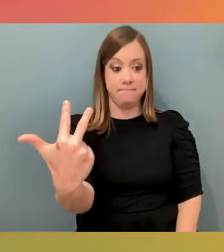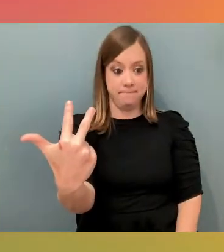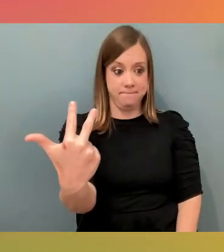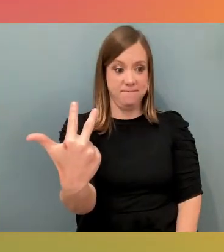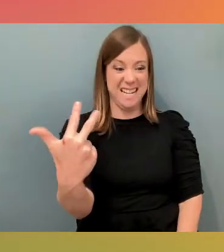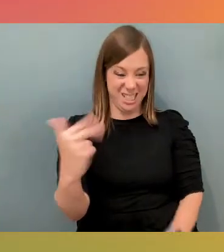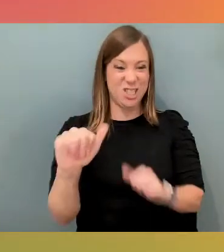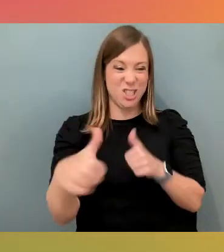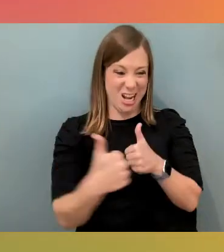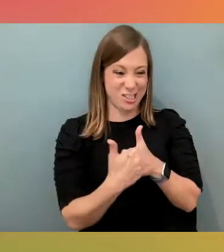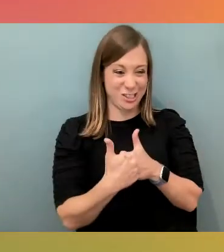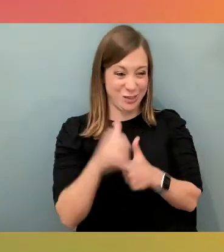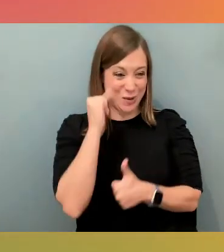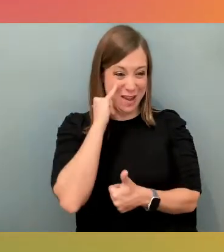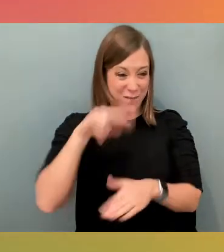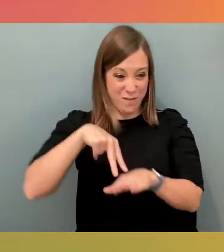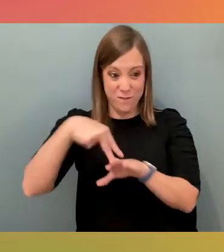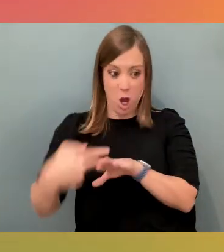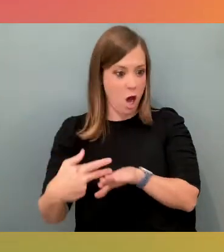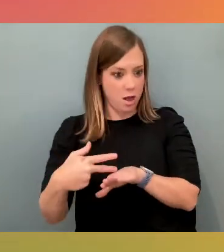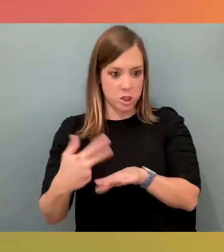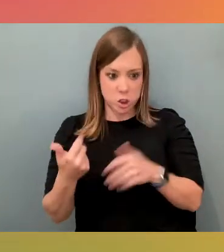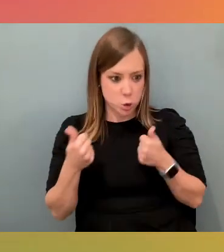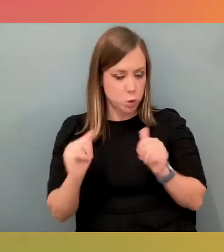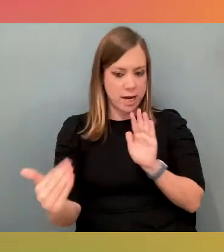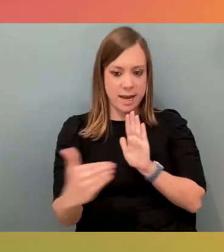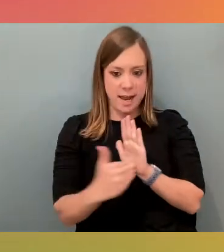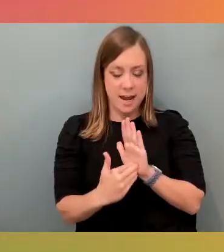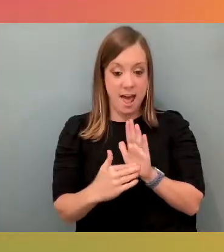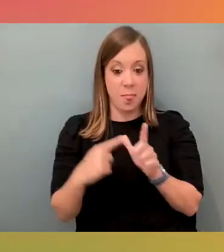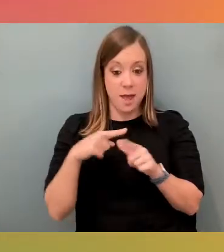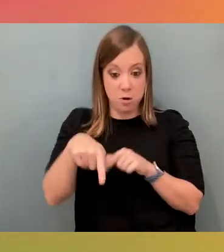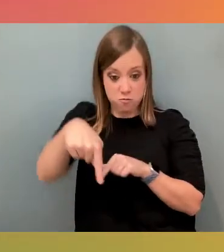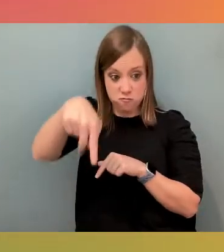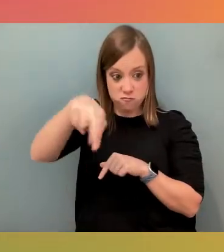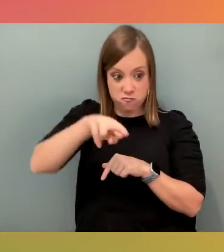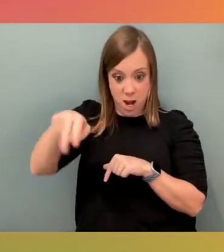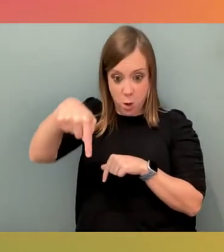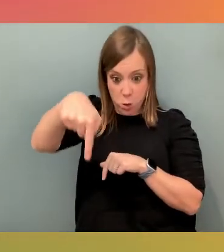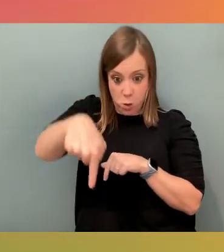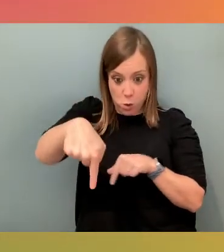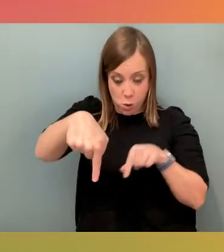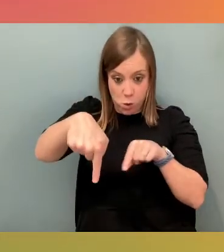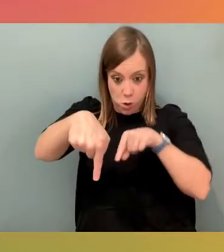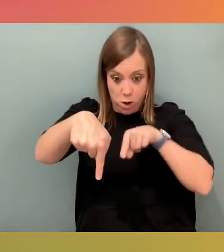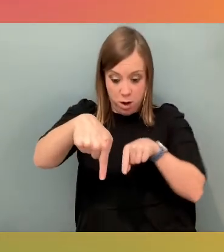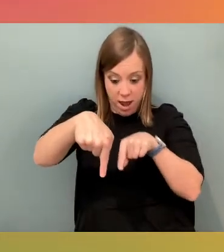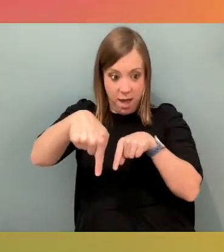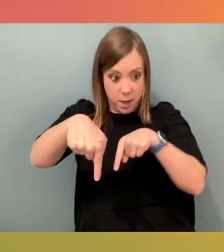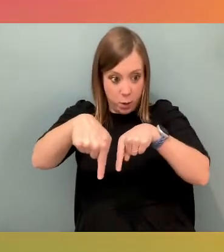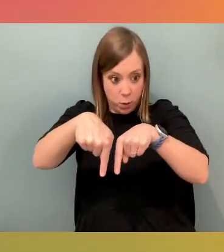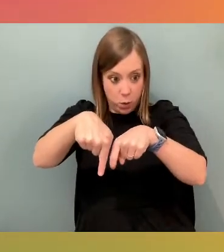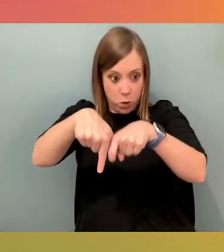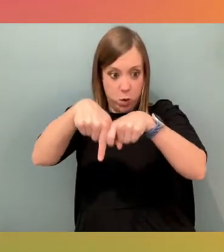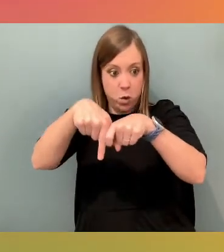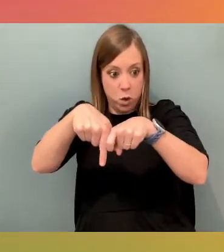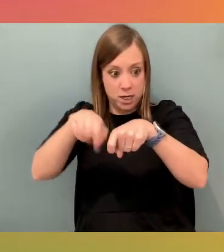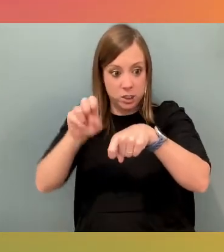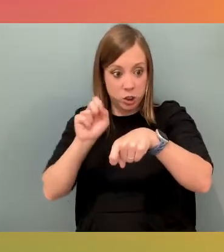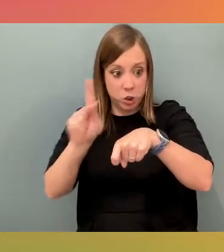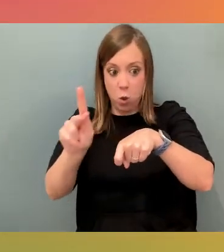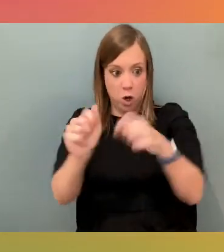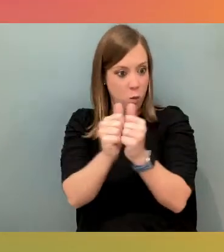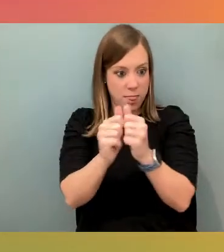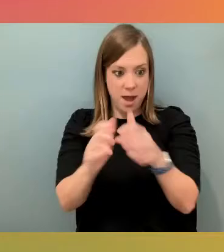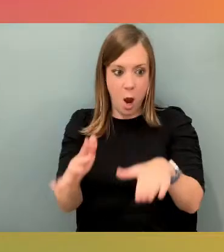if you can come right to that stork pose without lowering that left foot. Find your drishti, keep that left knee lifting, and